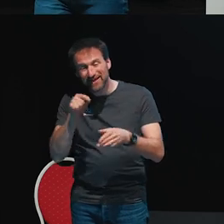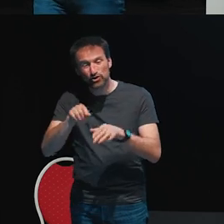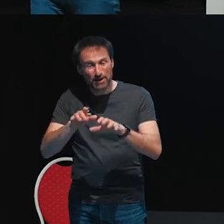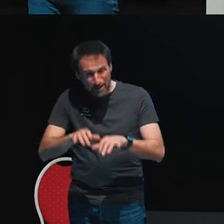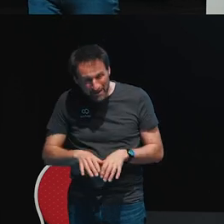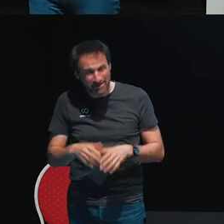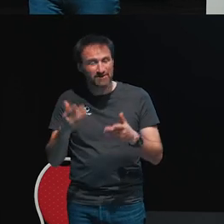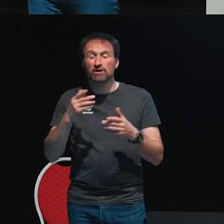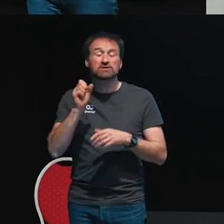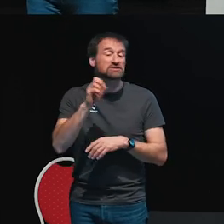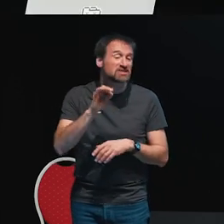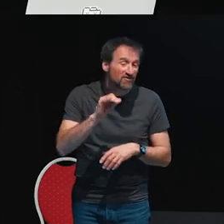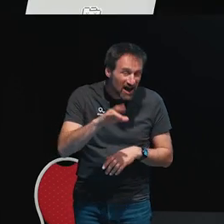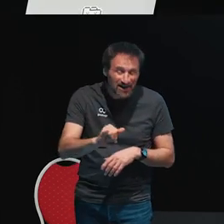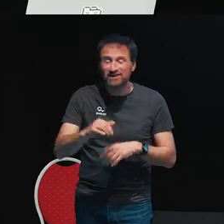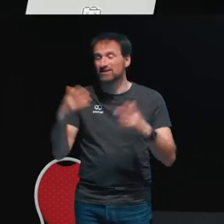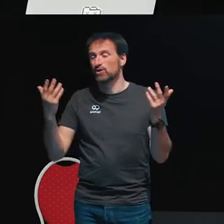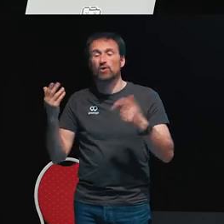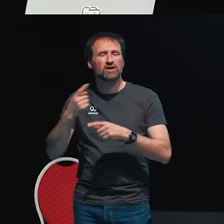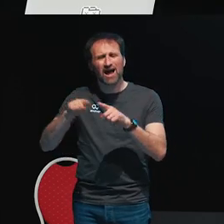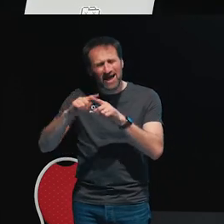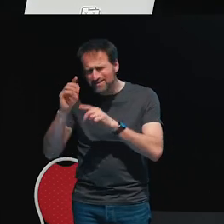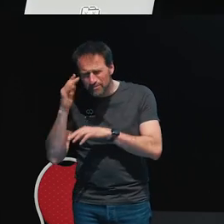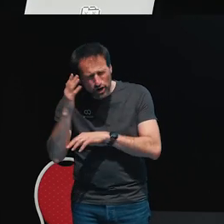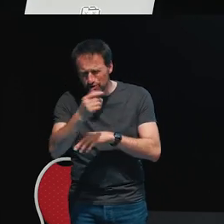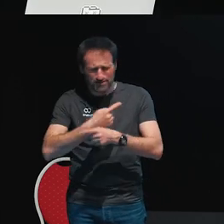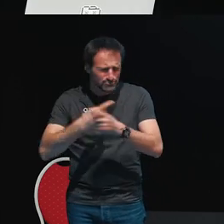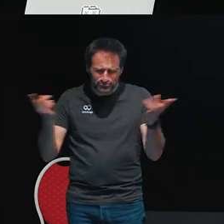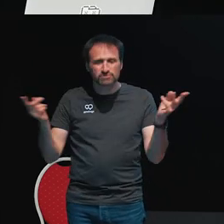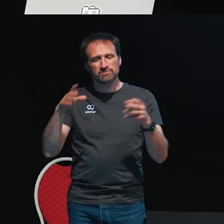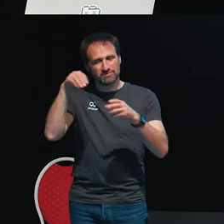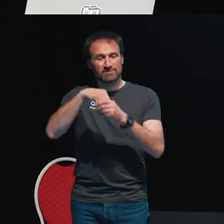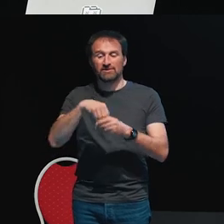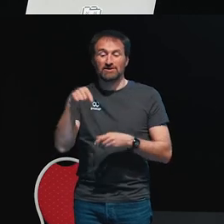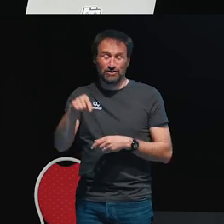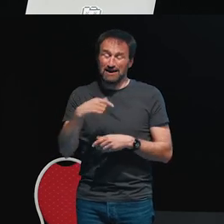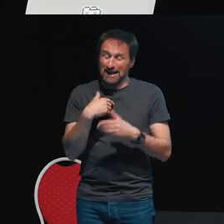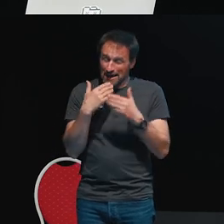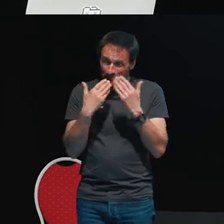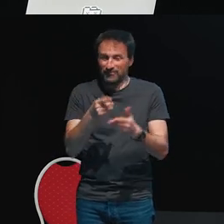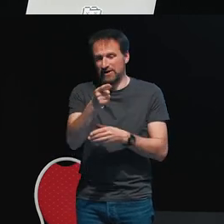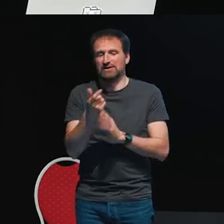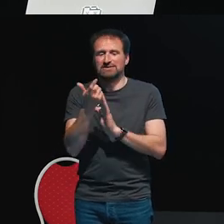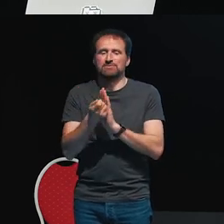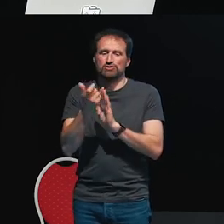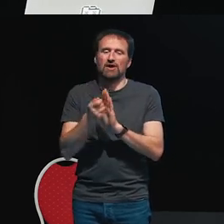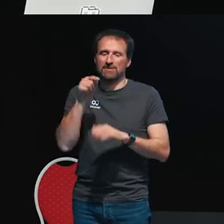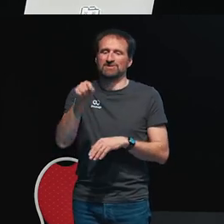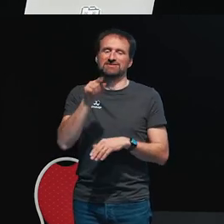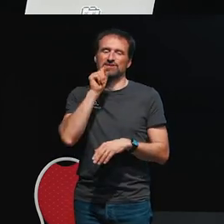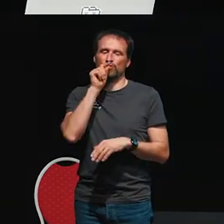preview, all of like browser development signals is in one place, and I highly, highly recommend subscribing if you're interested in this